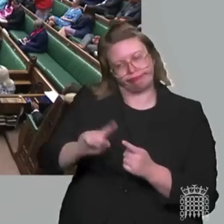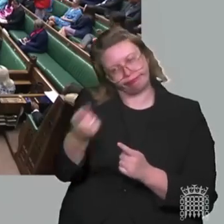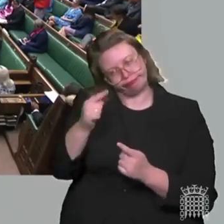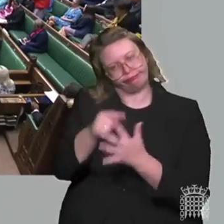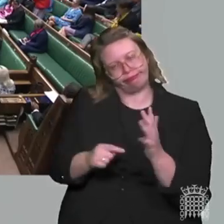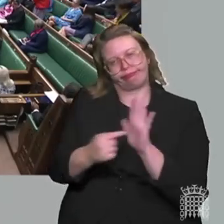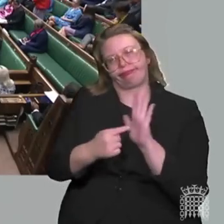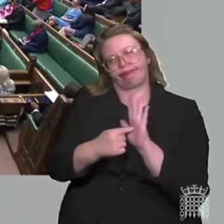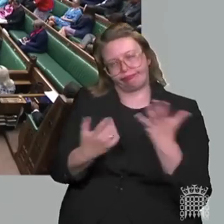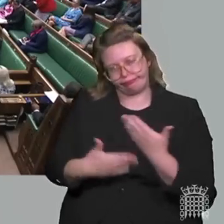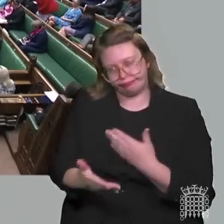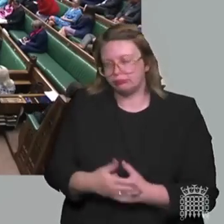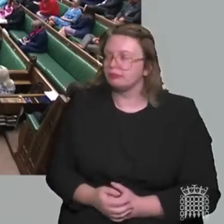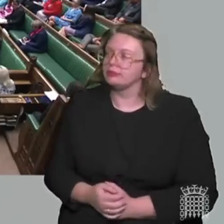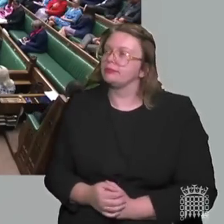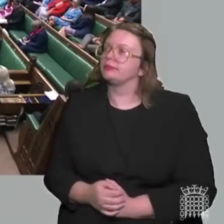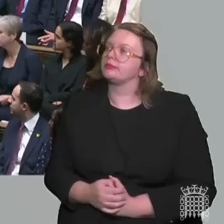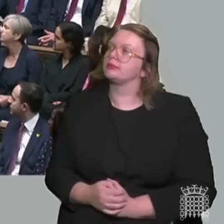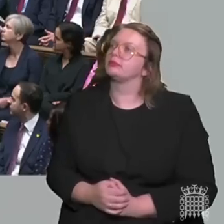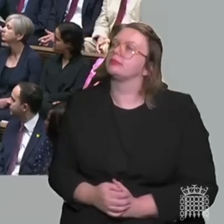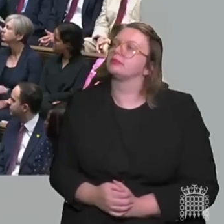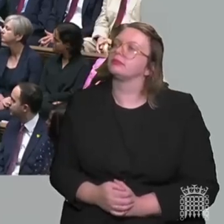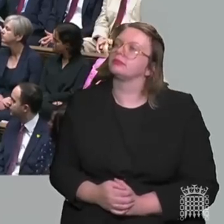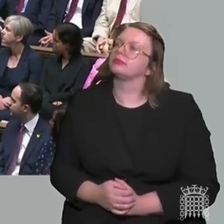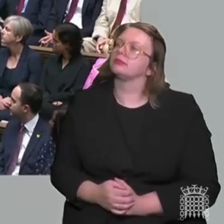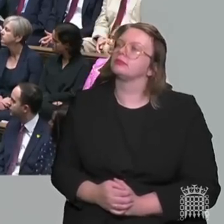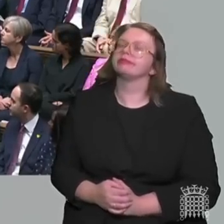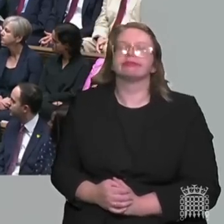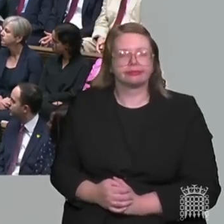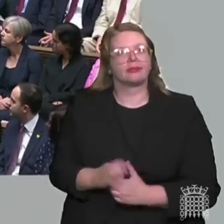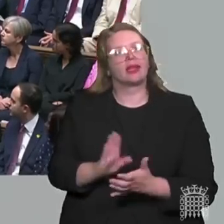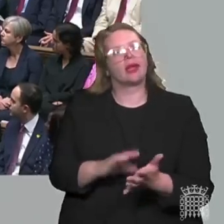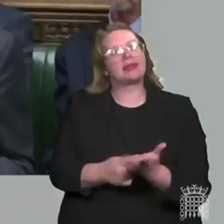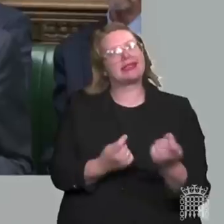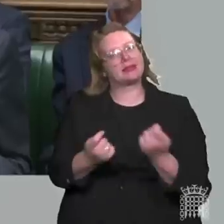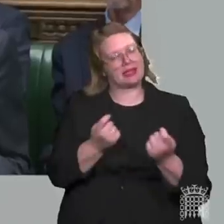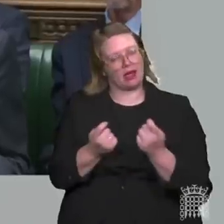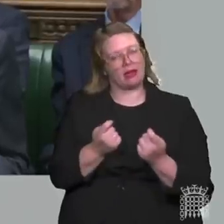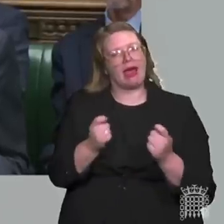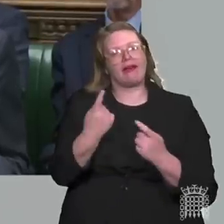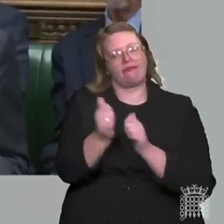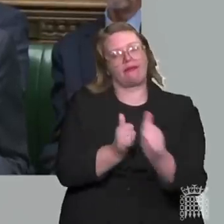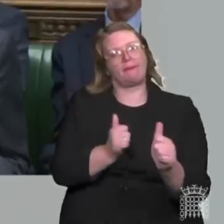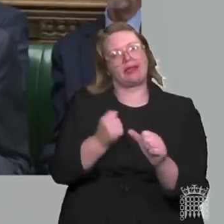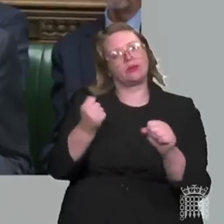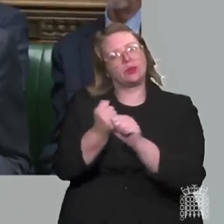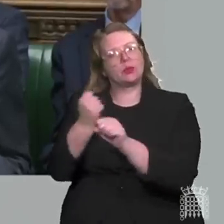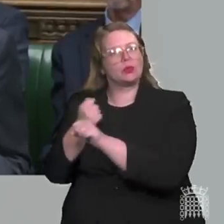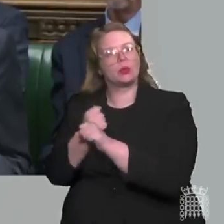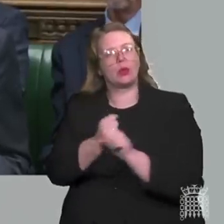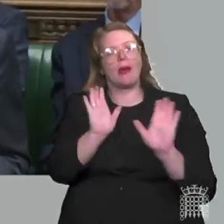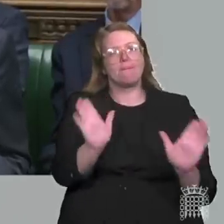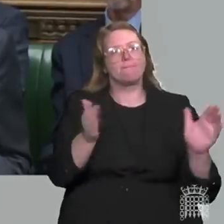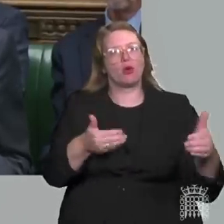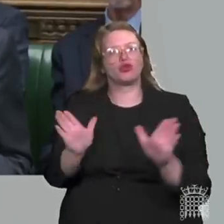Hamilton. Mr. Speaker, Ilkley Homes builds thousands of modular houses every year in its factory near